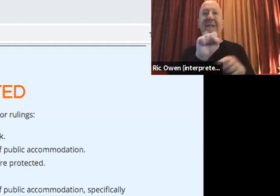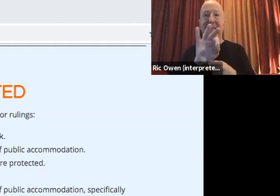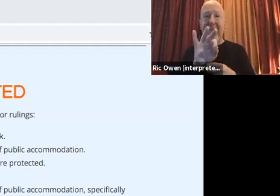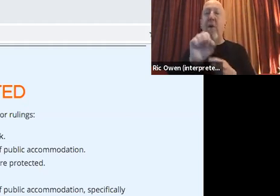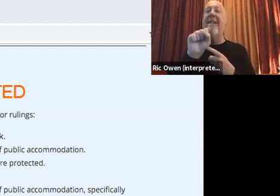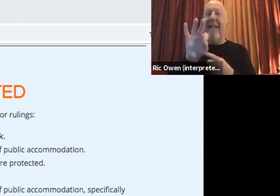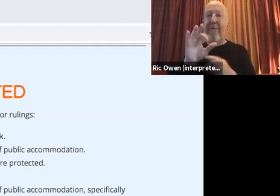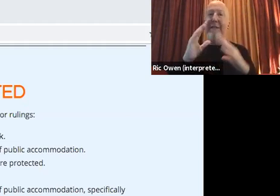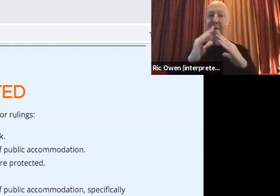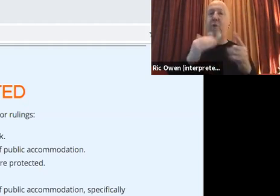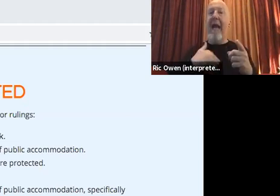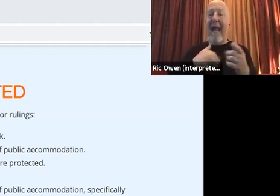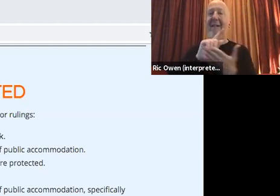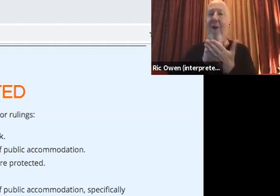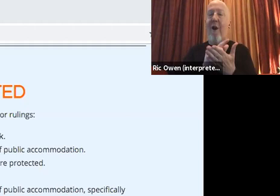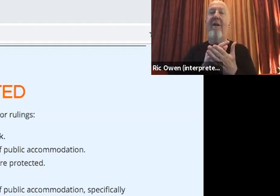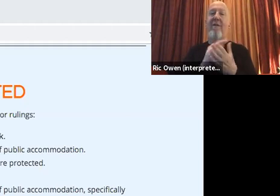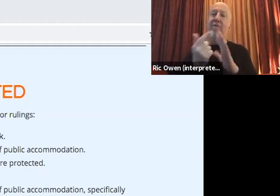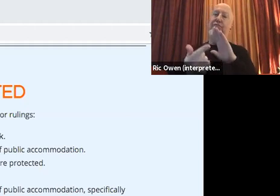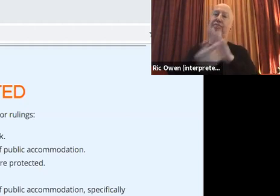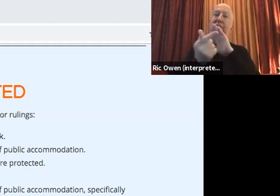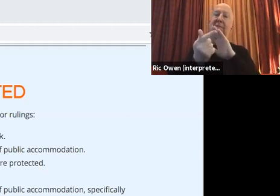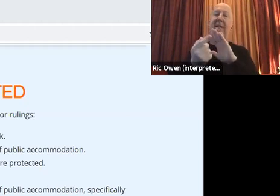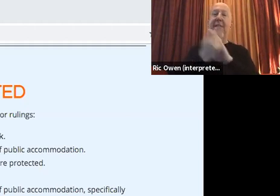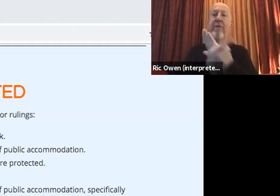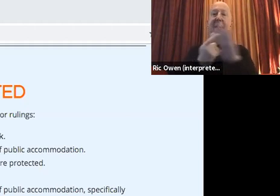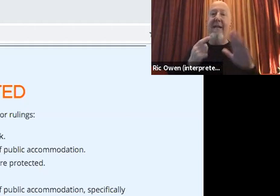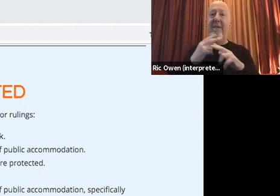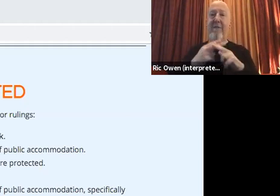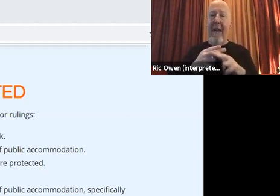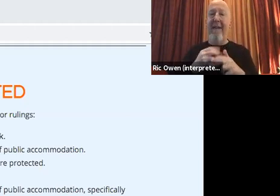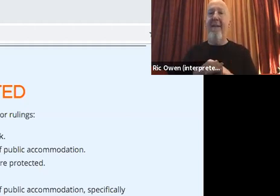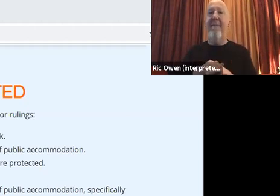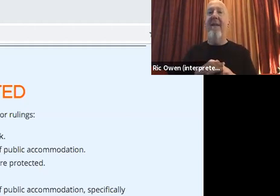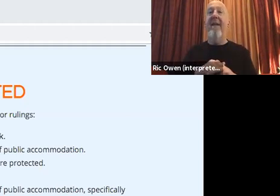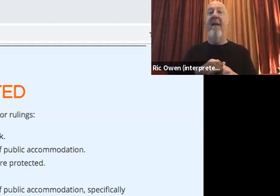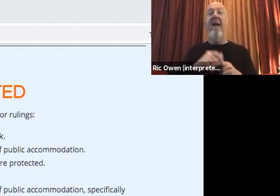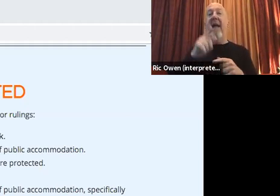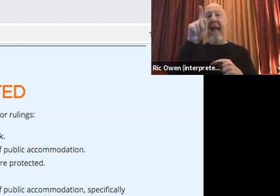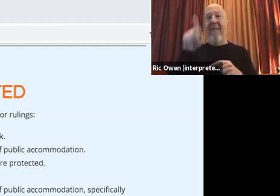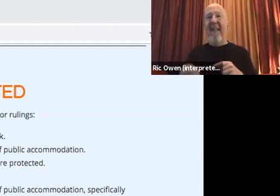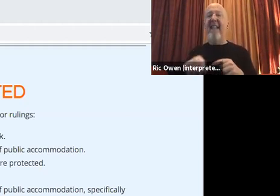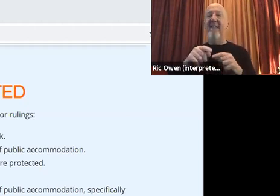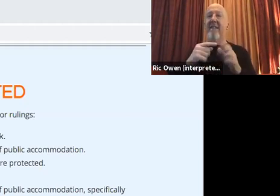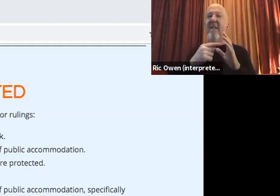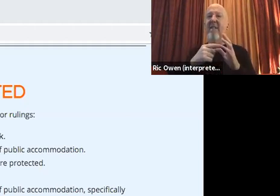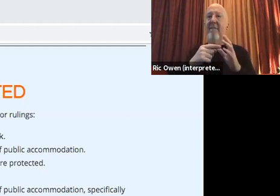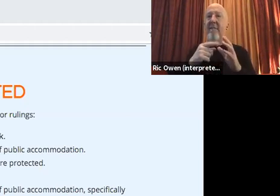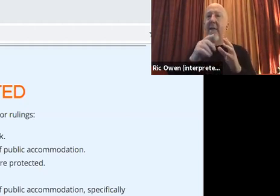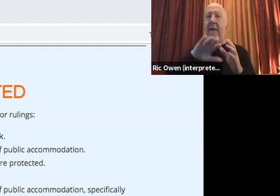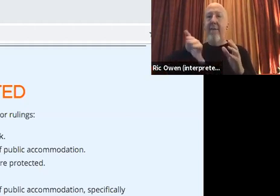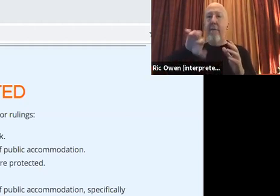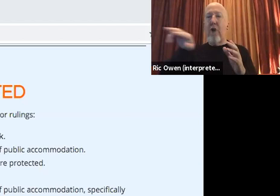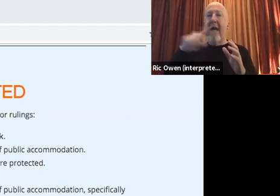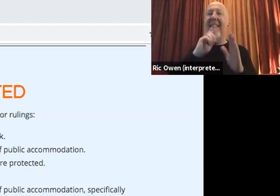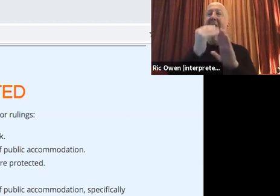that prohibits weight discrimination. The toolkit here lists the locations that we know about where weight discrimination is unlawful